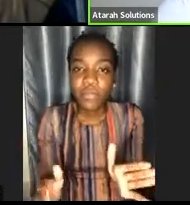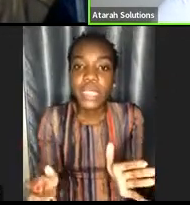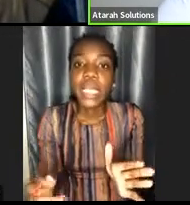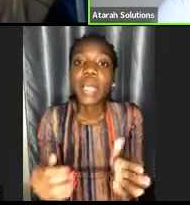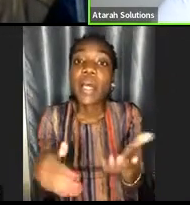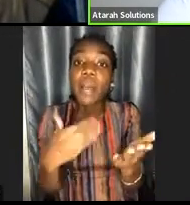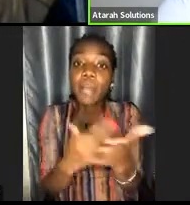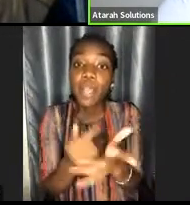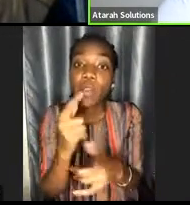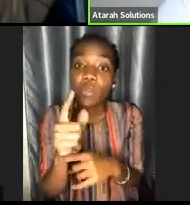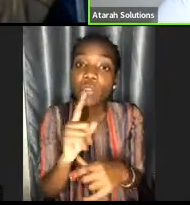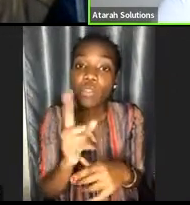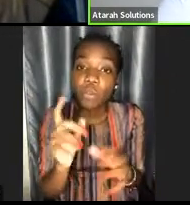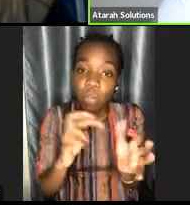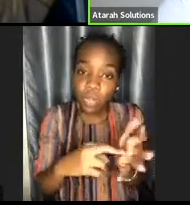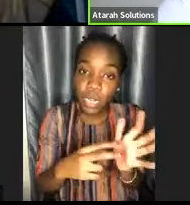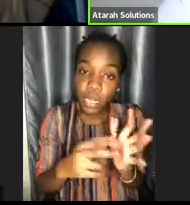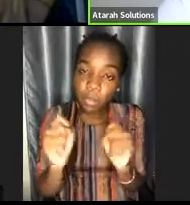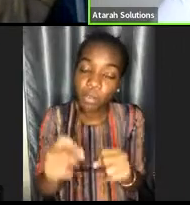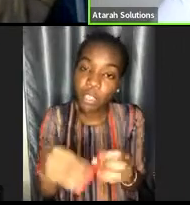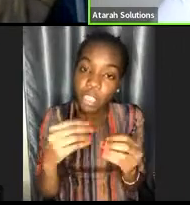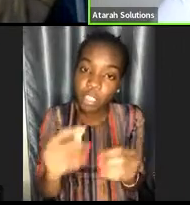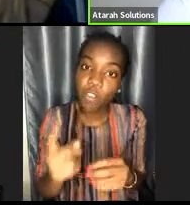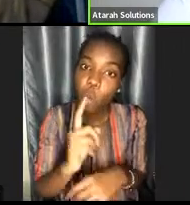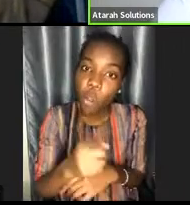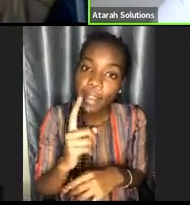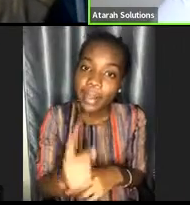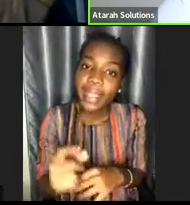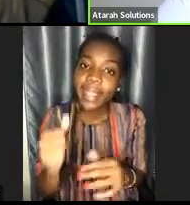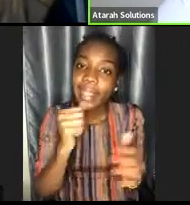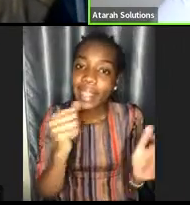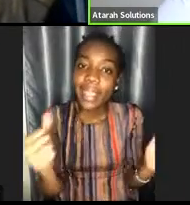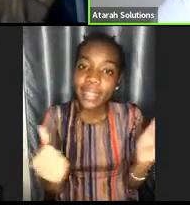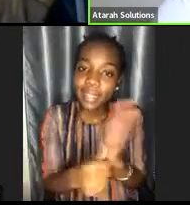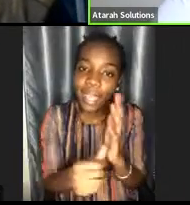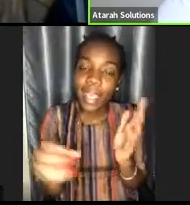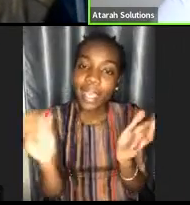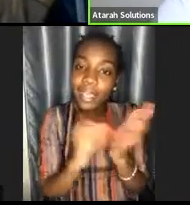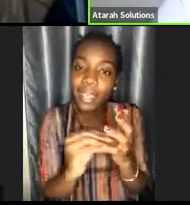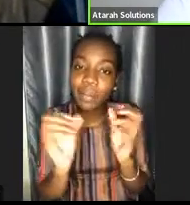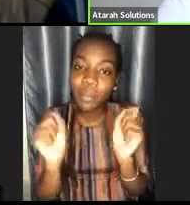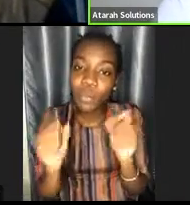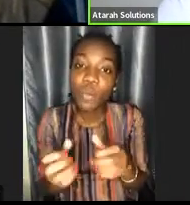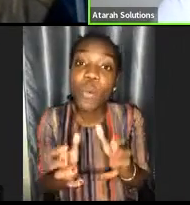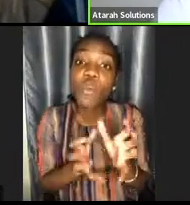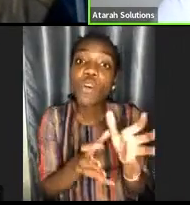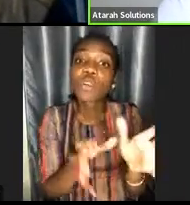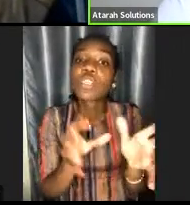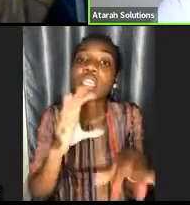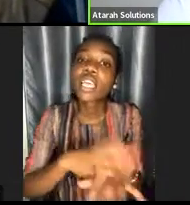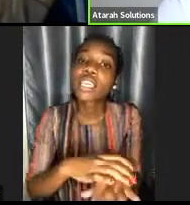issue you with a warning letter. But you need to also push that you get contracts,